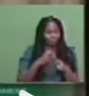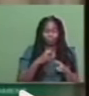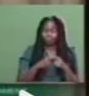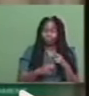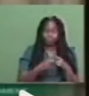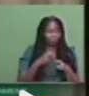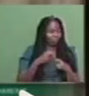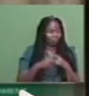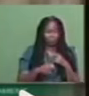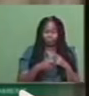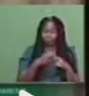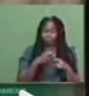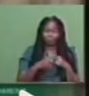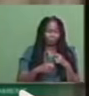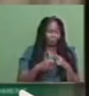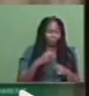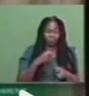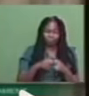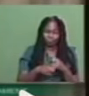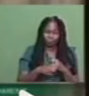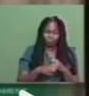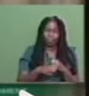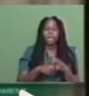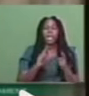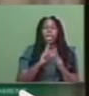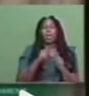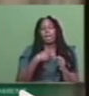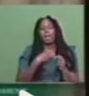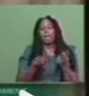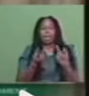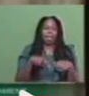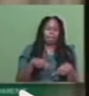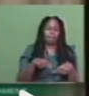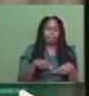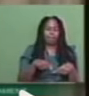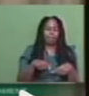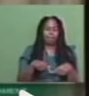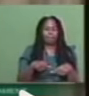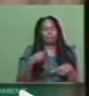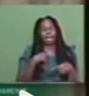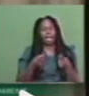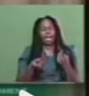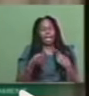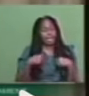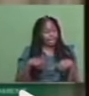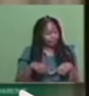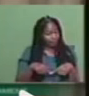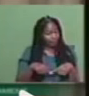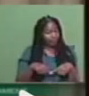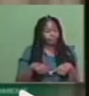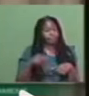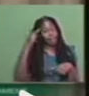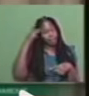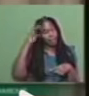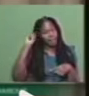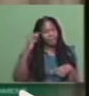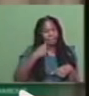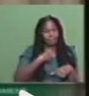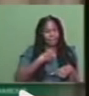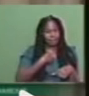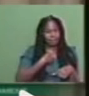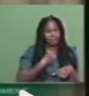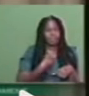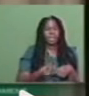fund. I met, when I came into office, a net asset value of a little over $3